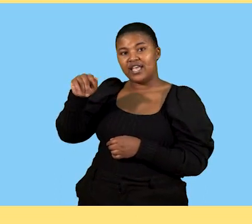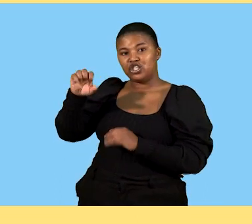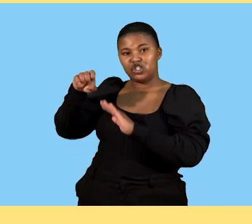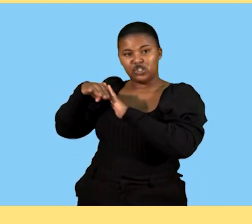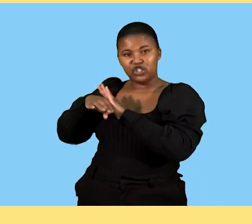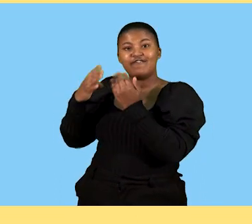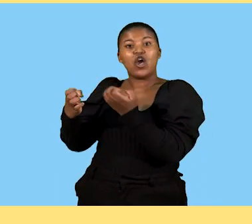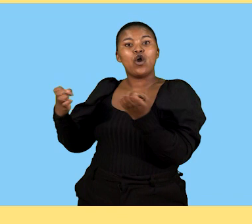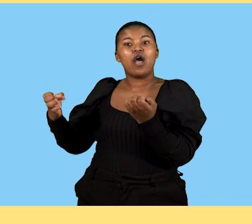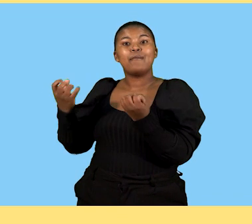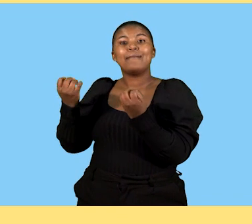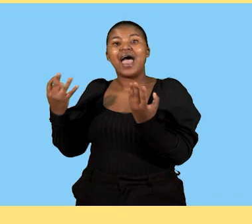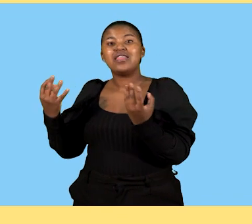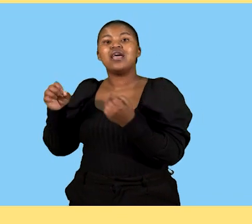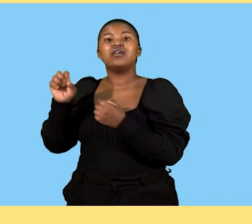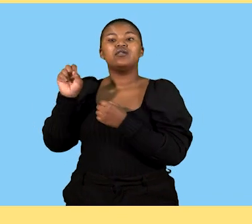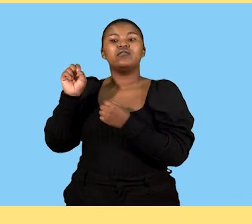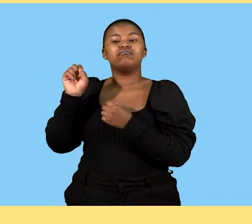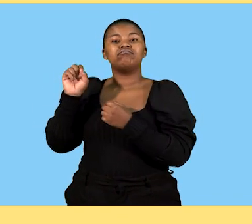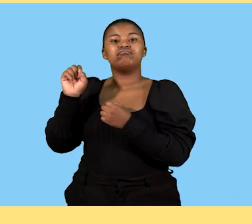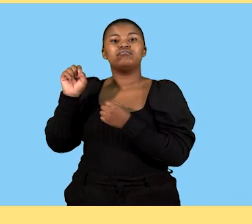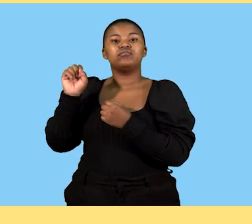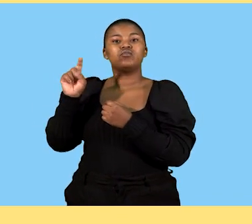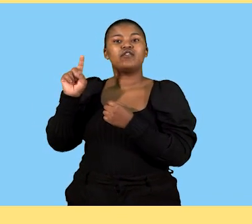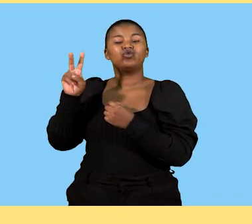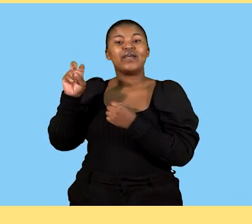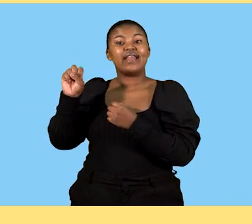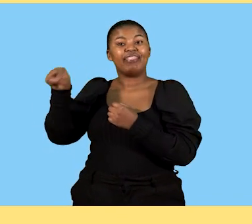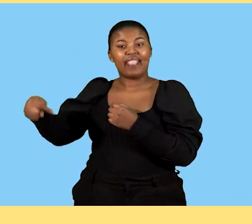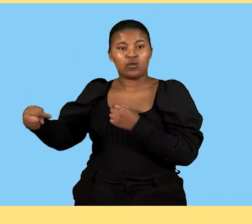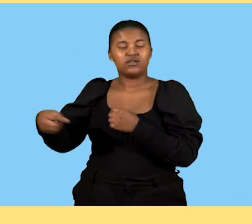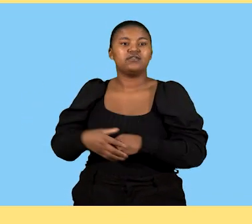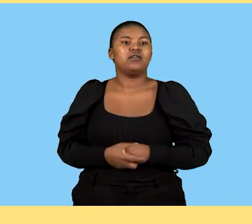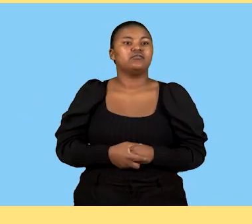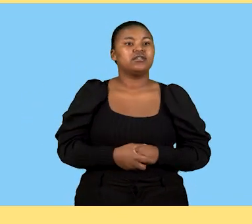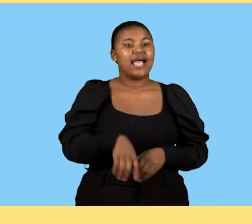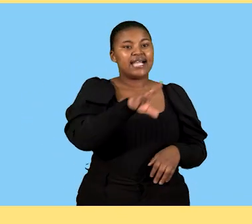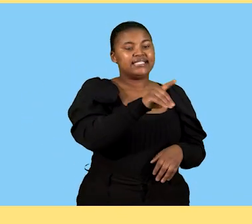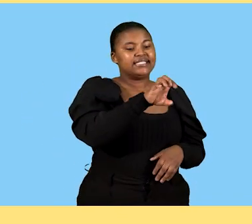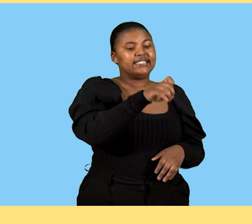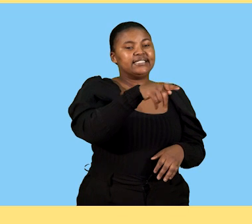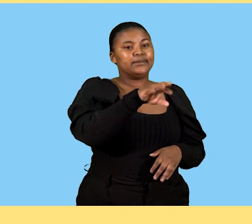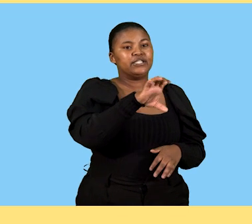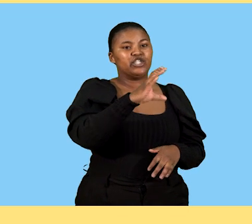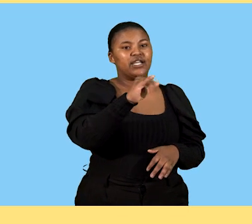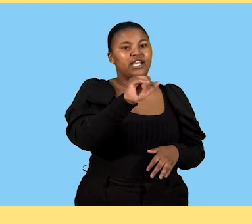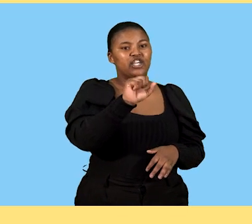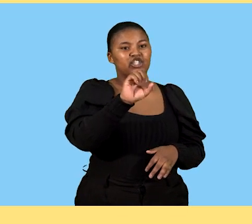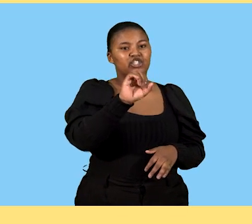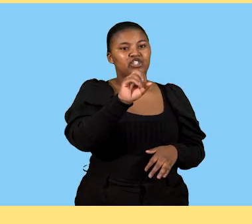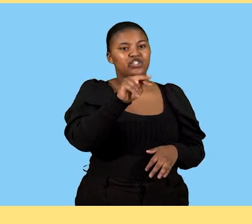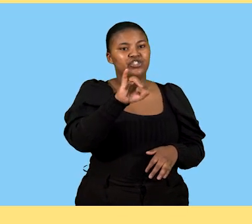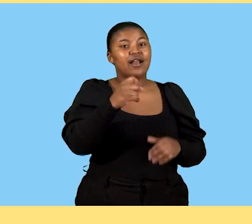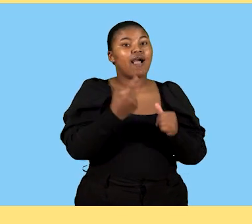A new cash register was purchased on 1 September for 120,000. Depreciation is calculated